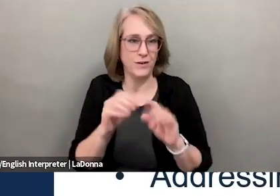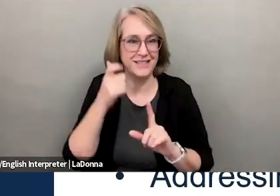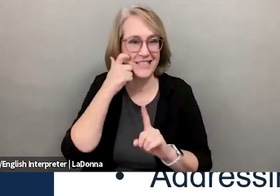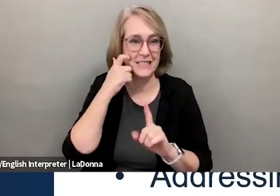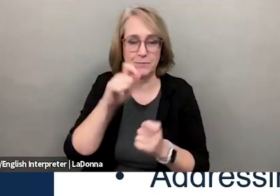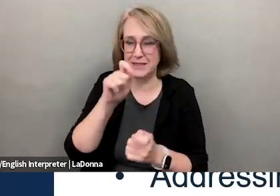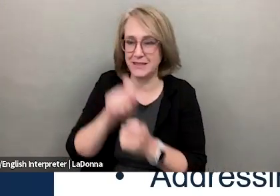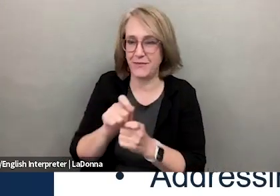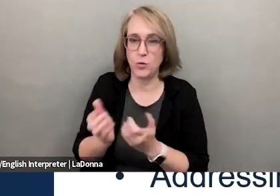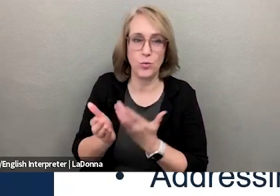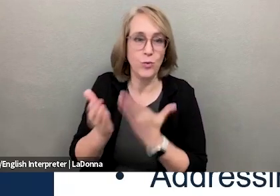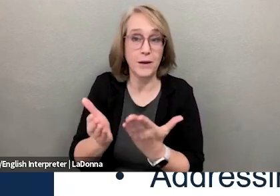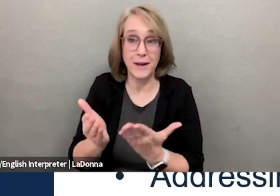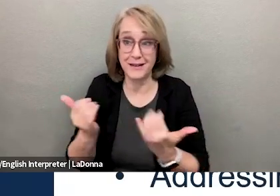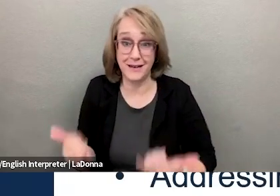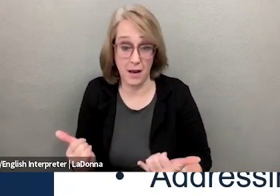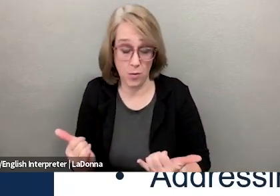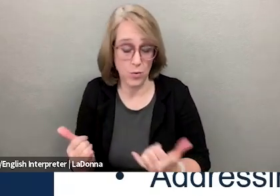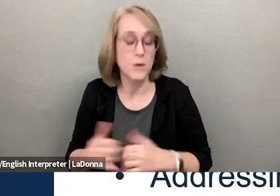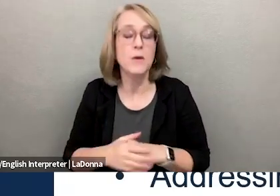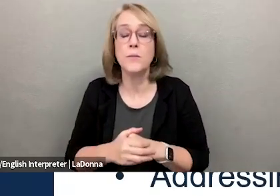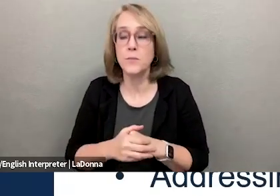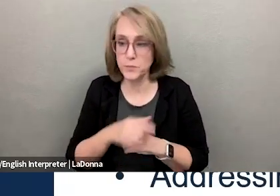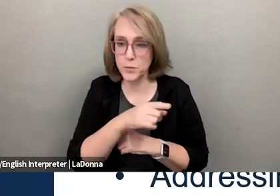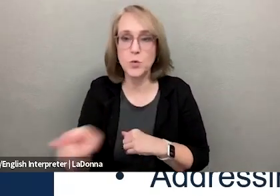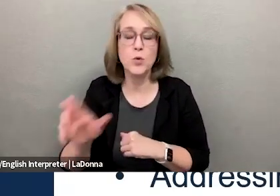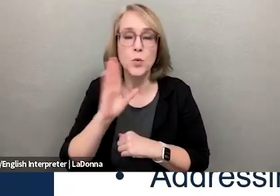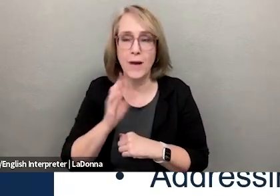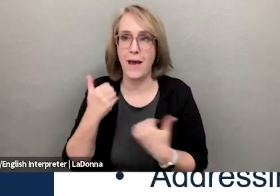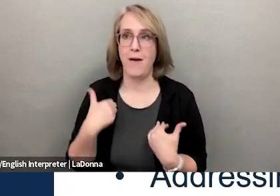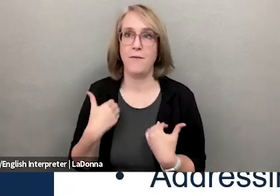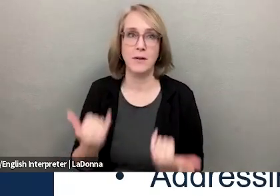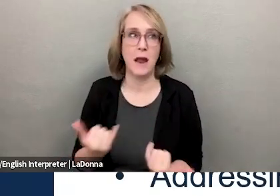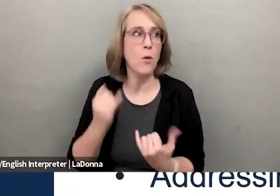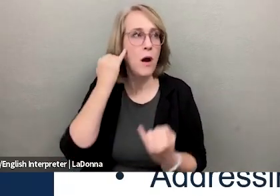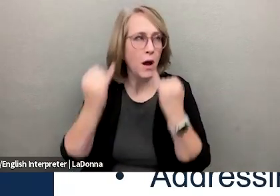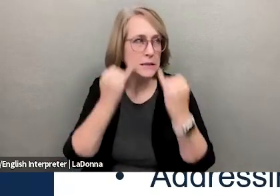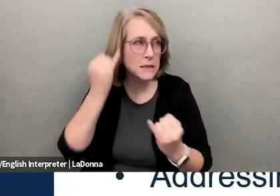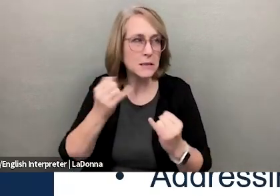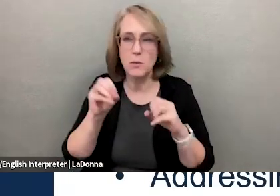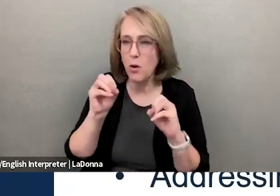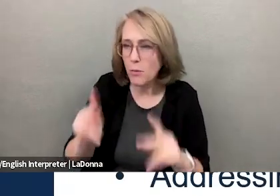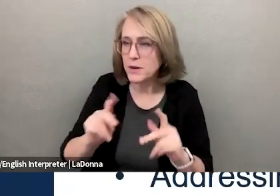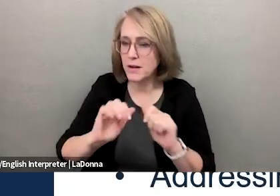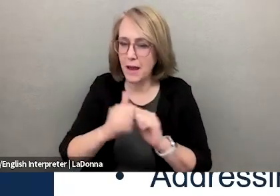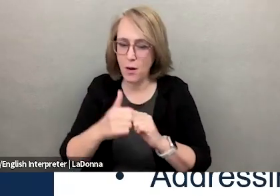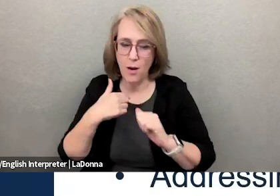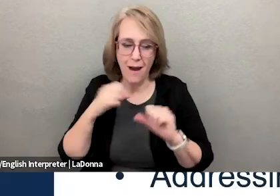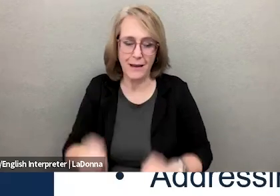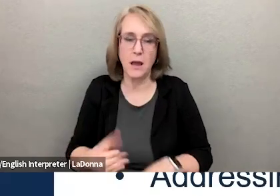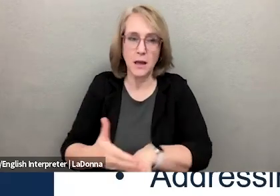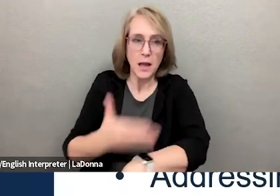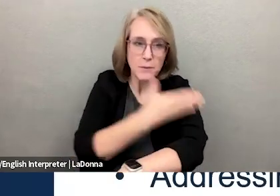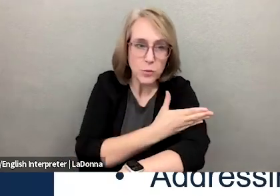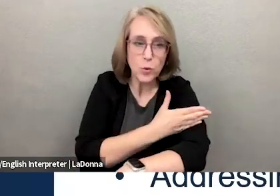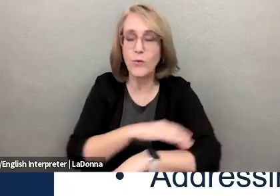outcome-based recommendations, that there are rich ideas and opportunities to continue to strengthen